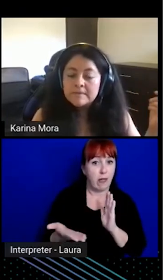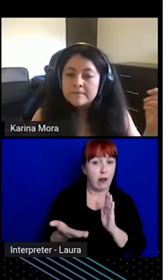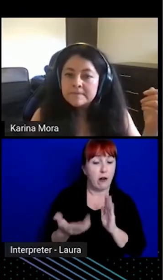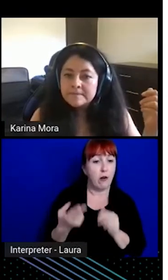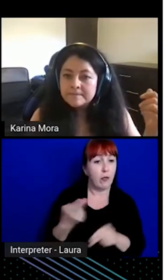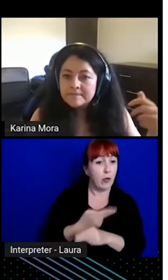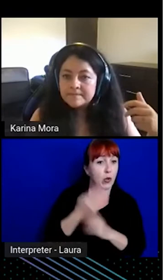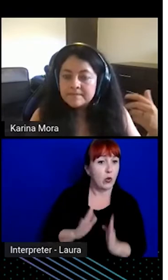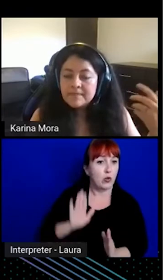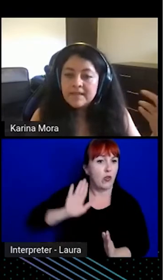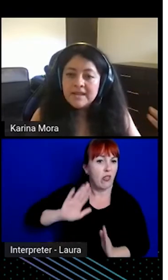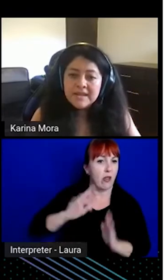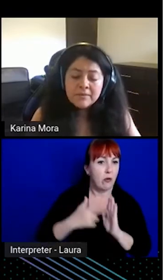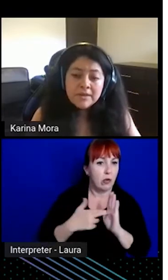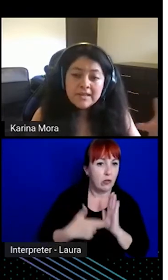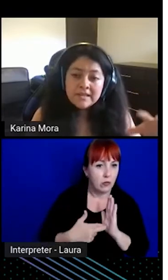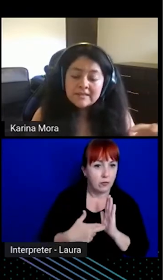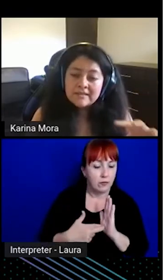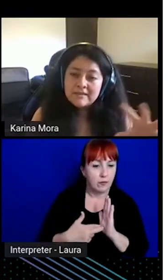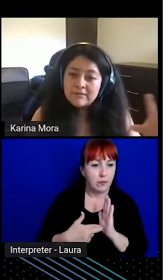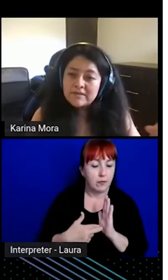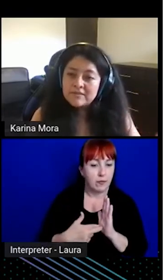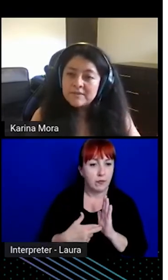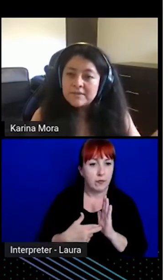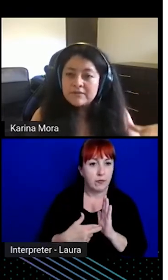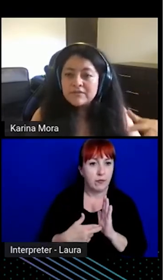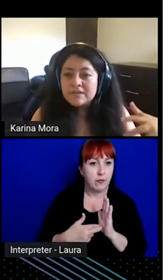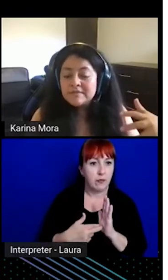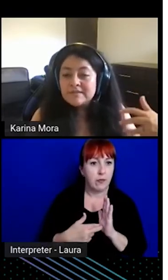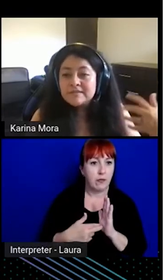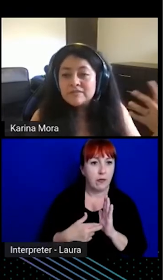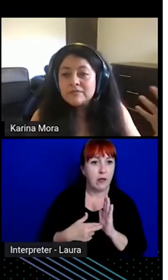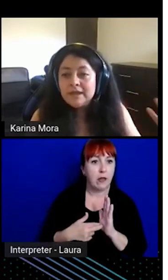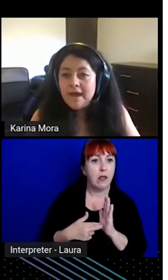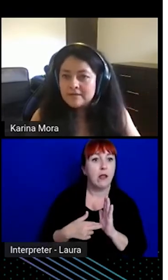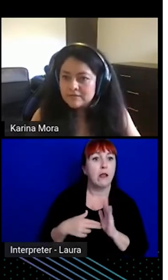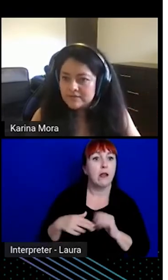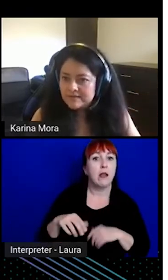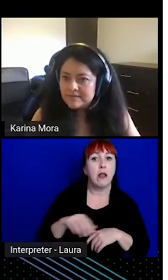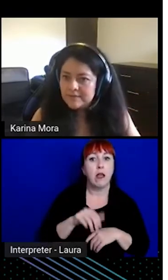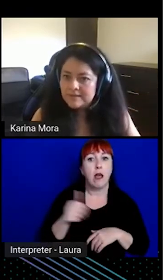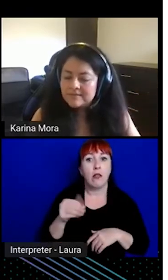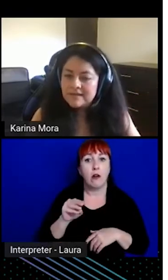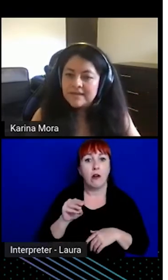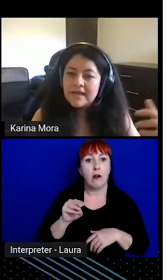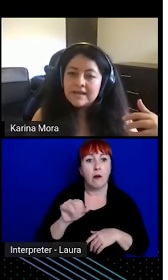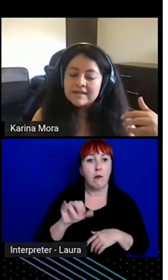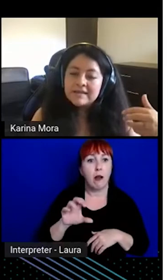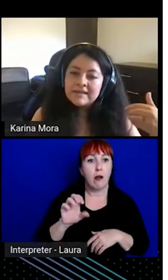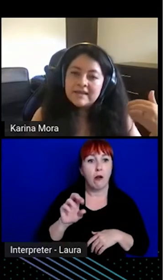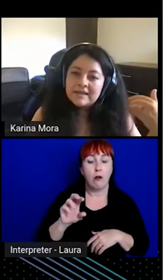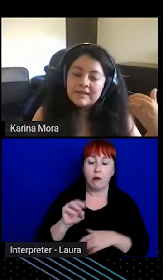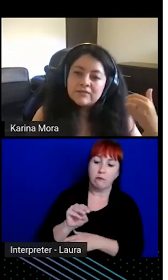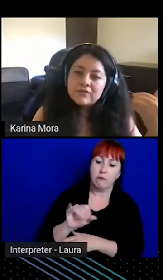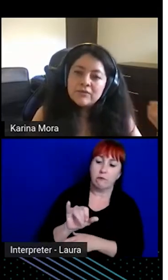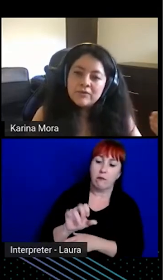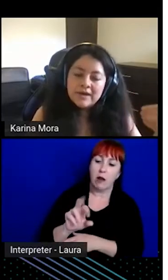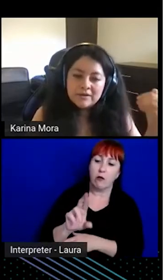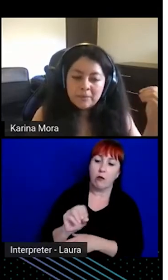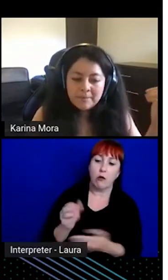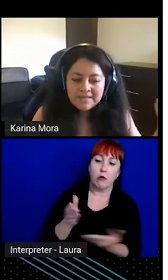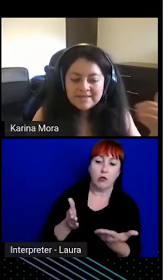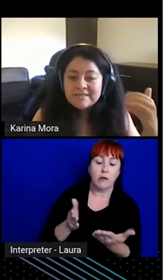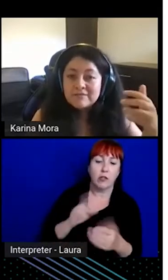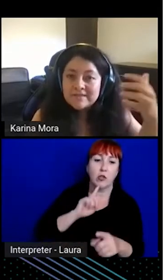user, and I will need the rest of the microservices to react to these events and do